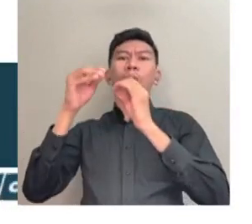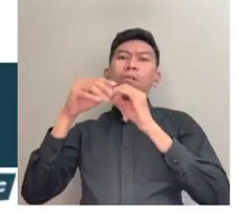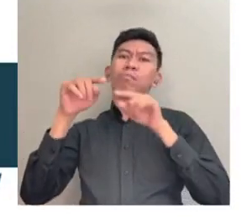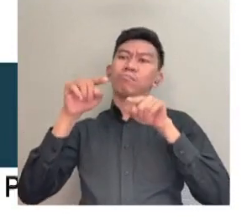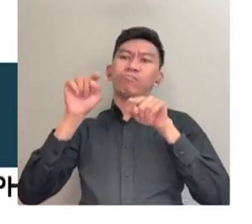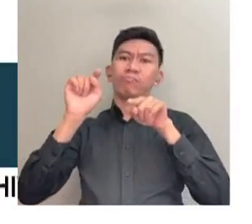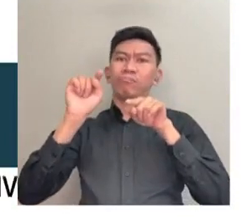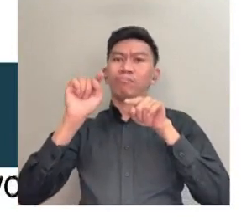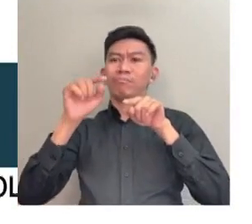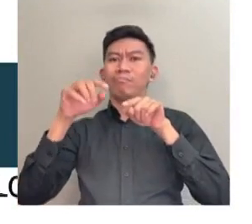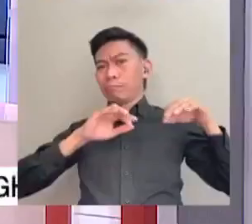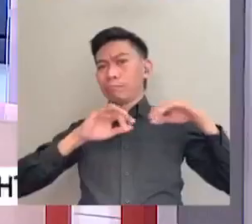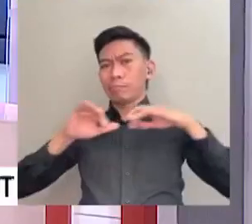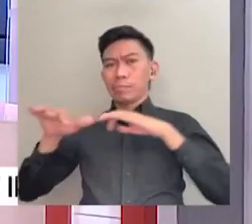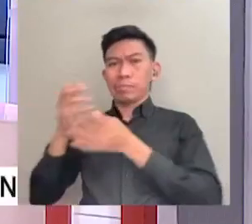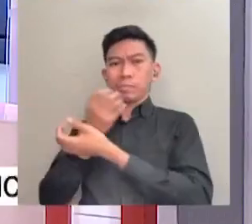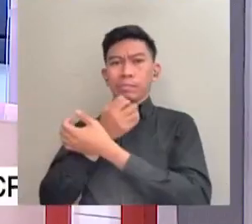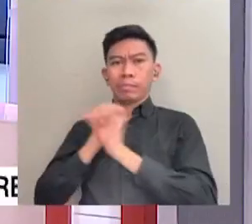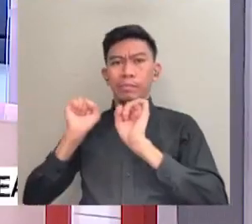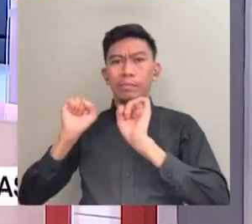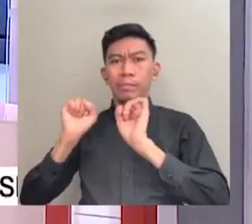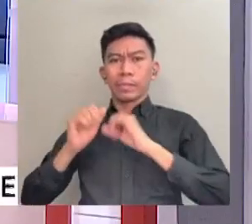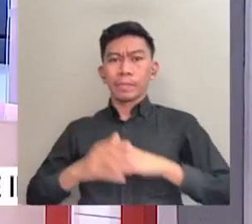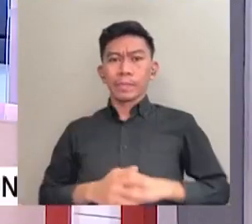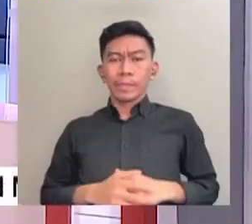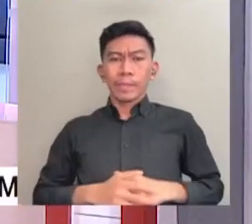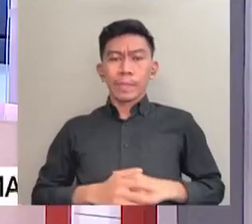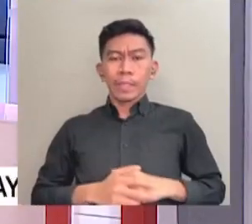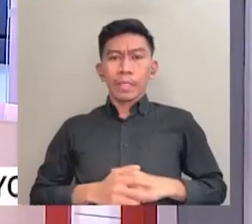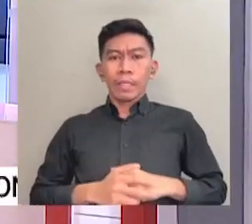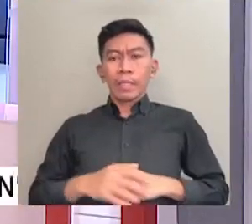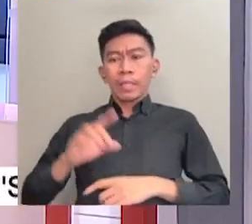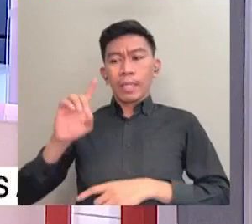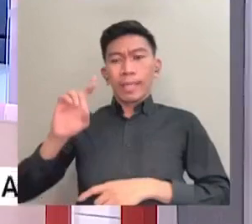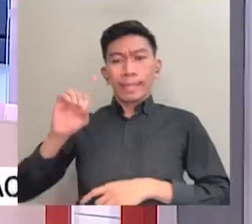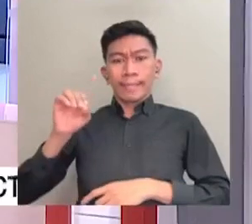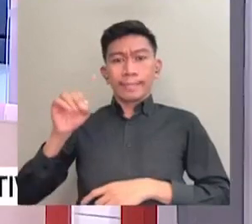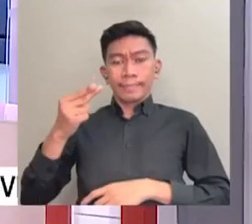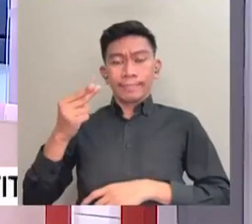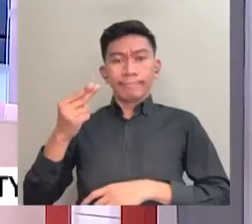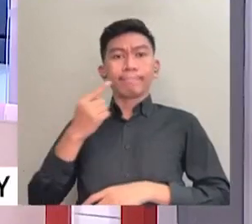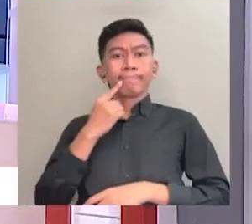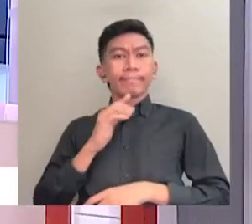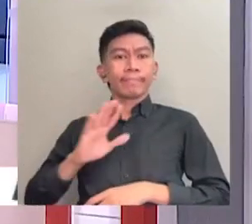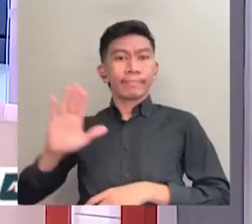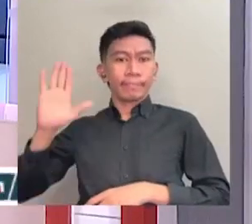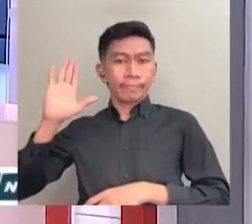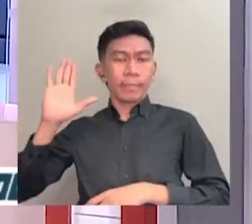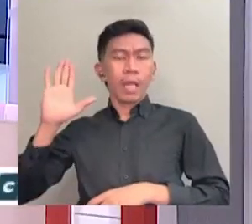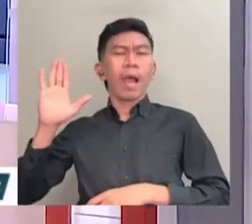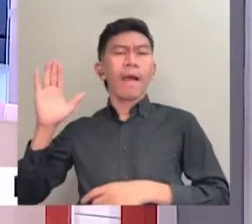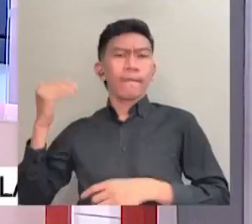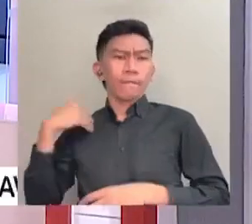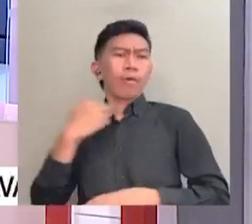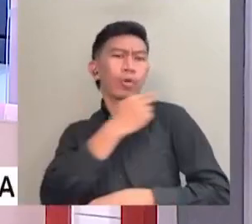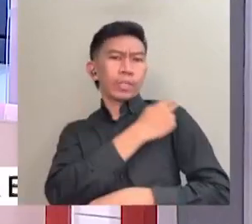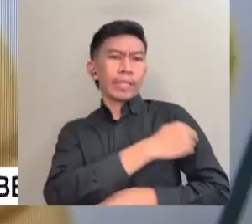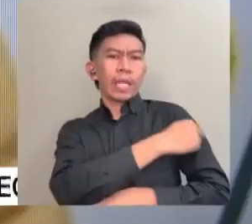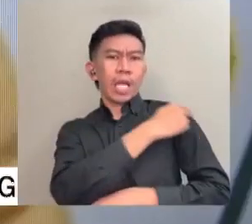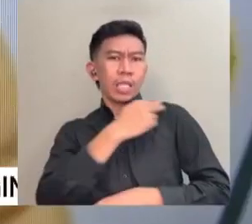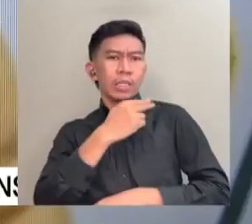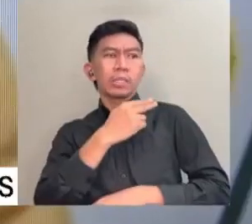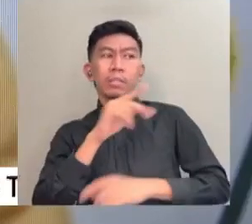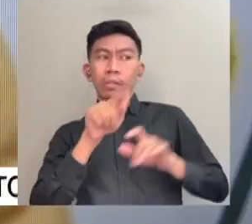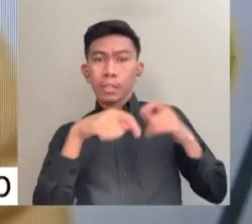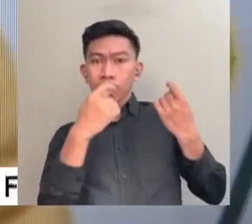evacuated. The health department gives its assurance hospitals and medical teams in the Bicol region are ready to respond